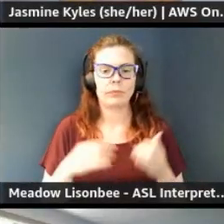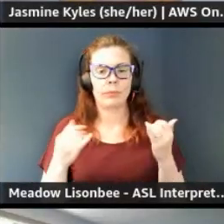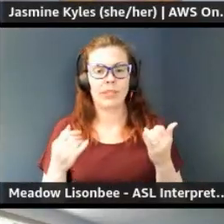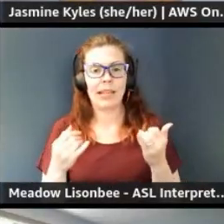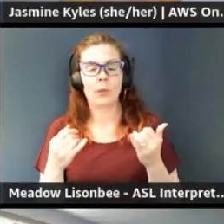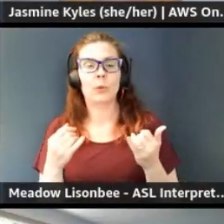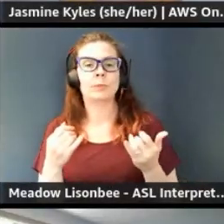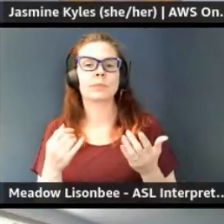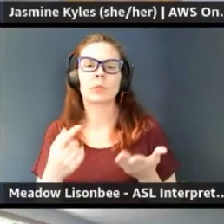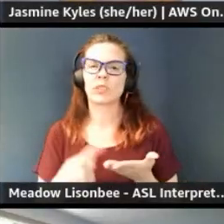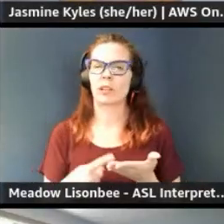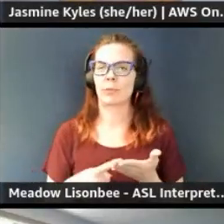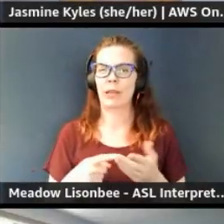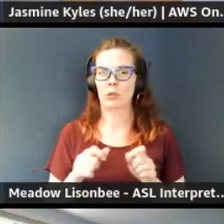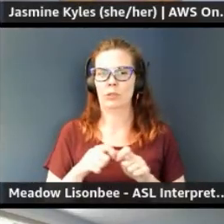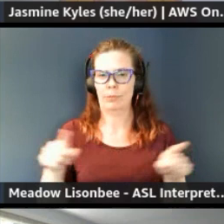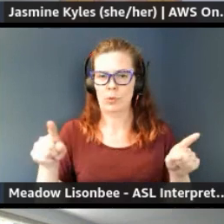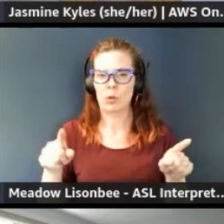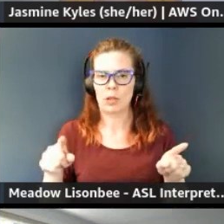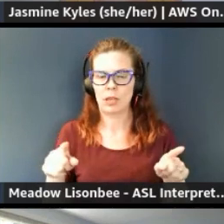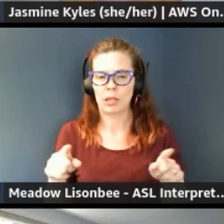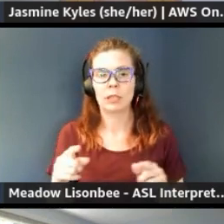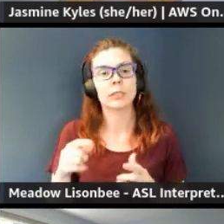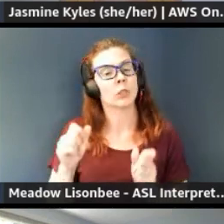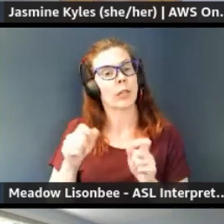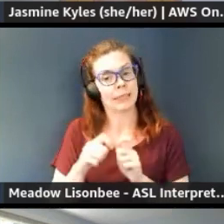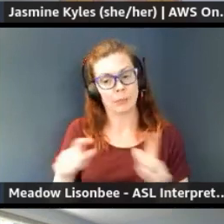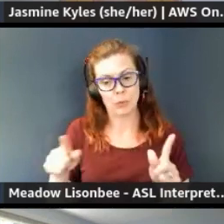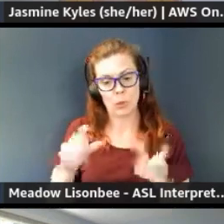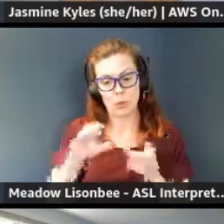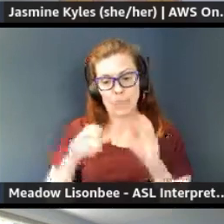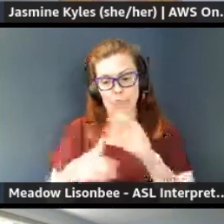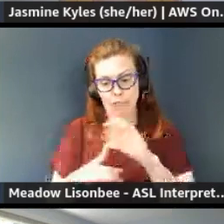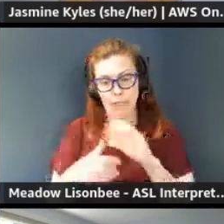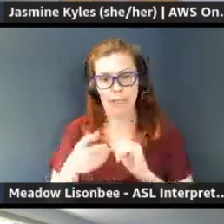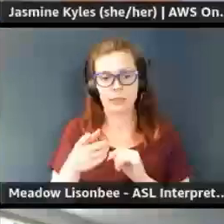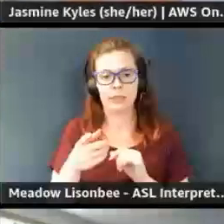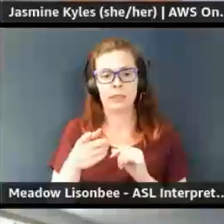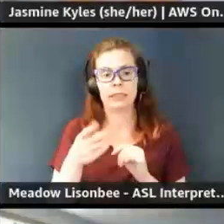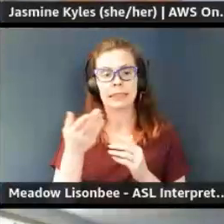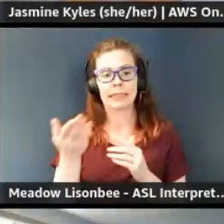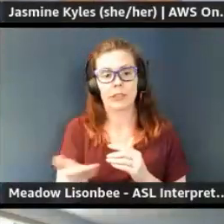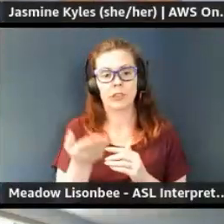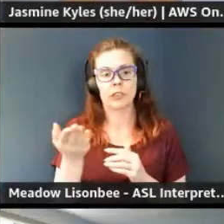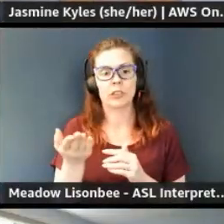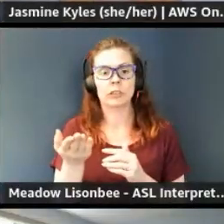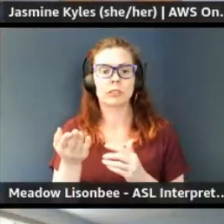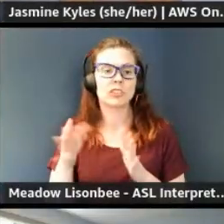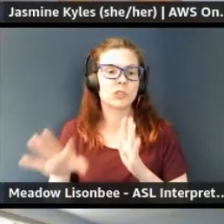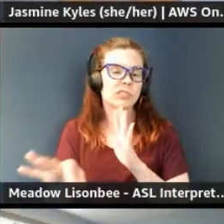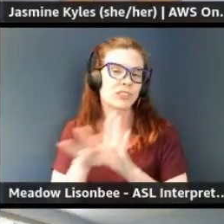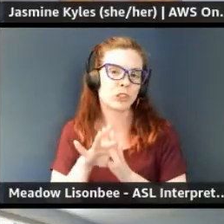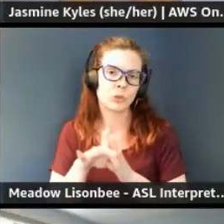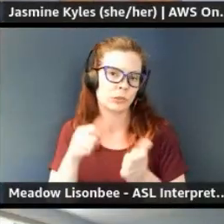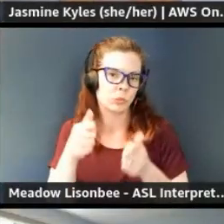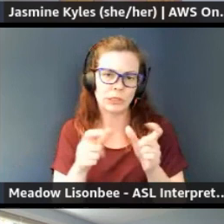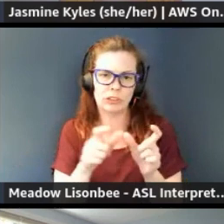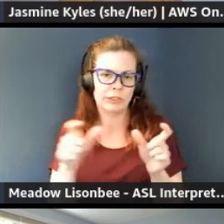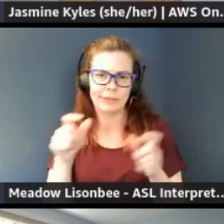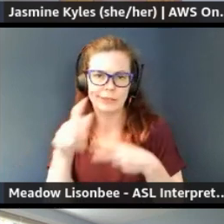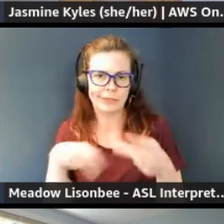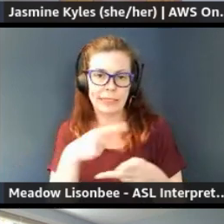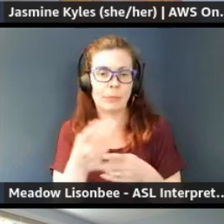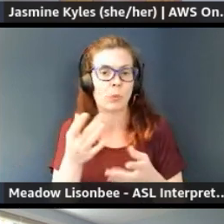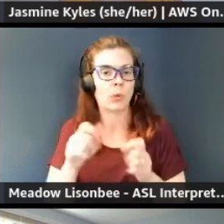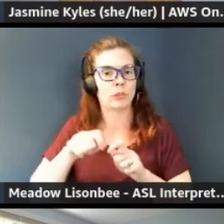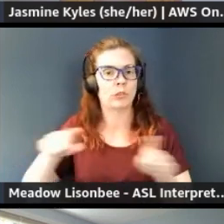is deploying the model. So you can go into deployment configuration, and here you can choose which instance type you would like to deploy